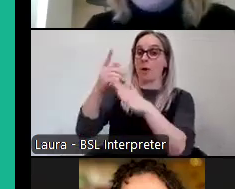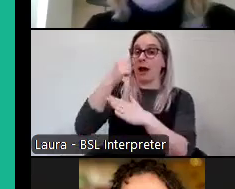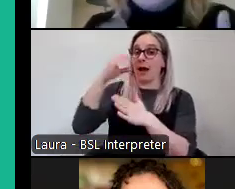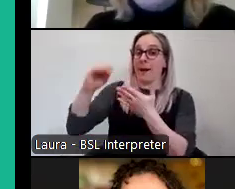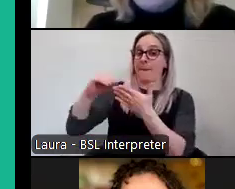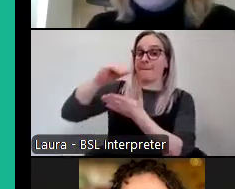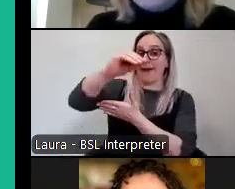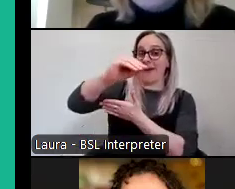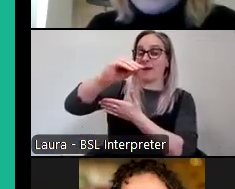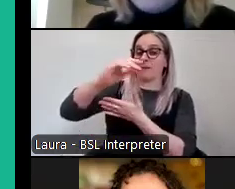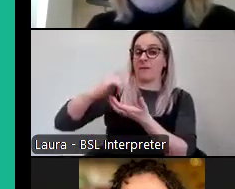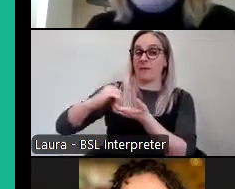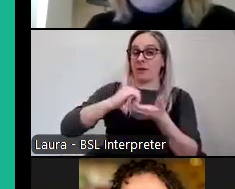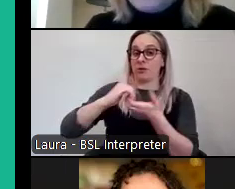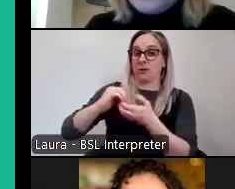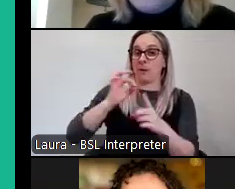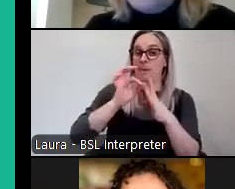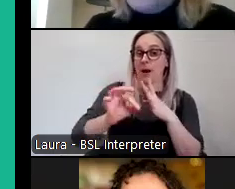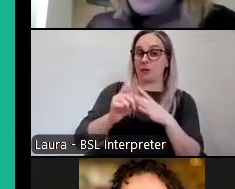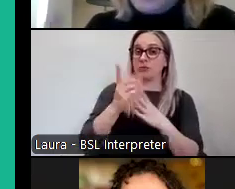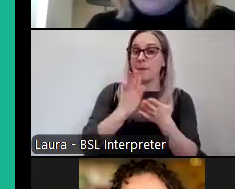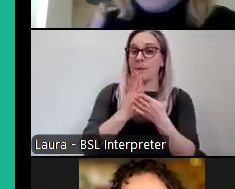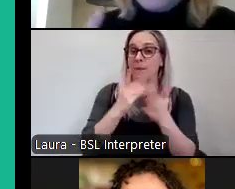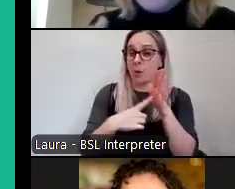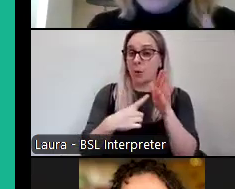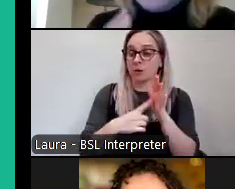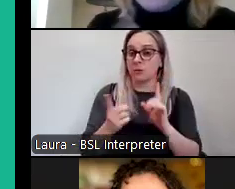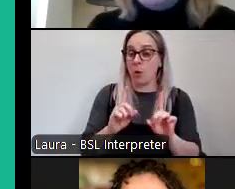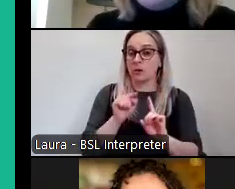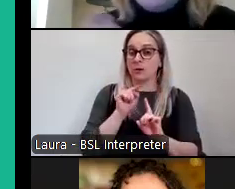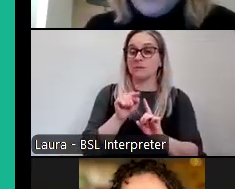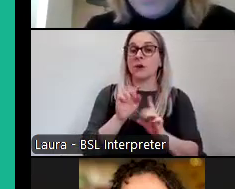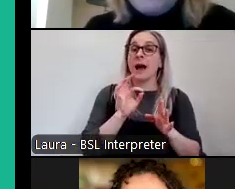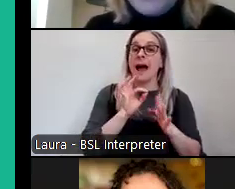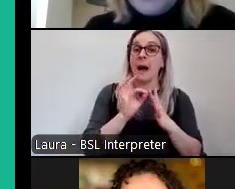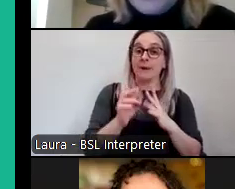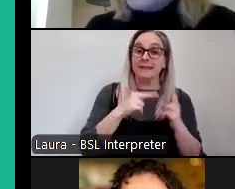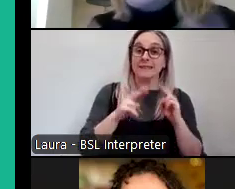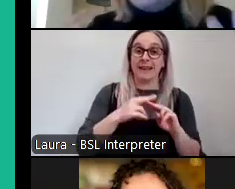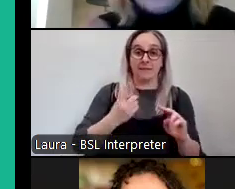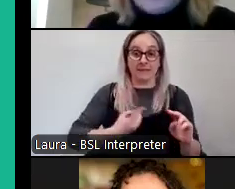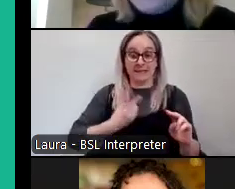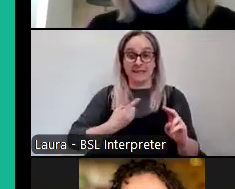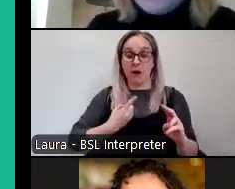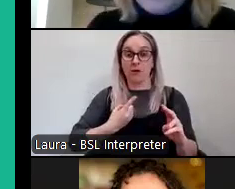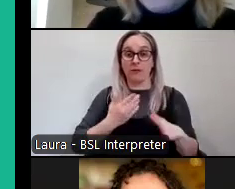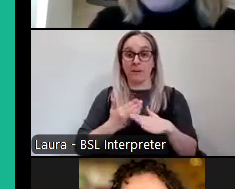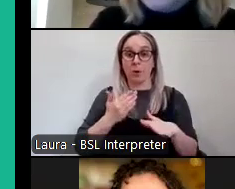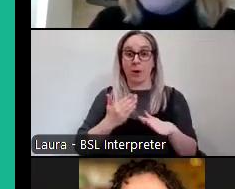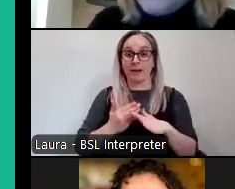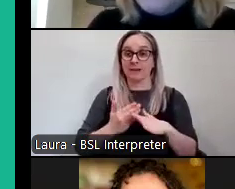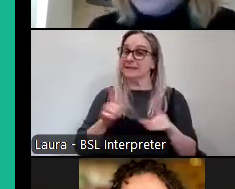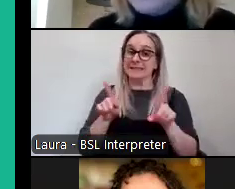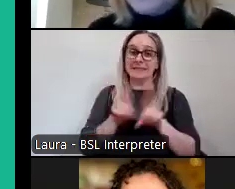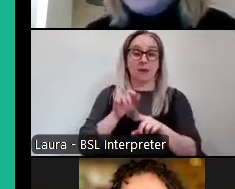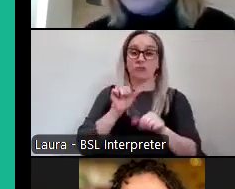that. Important to say with that fellowship, that applicants who are self or employer funded go through exactly the same